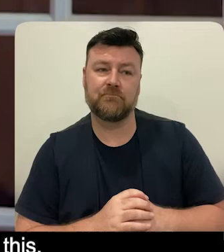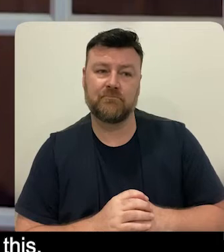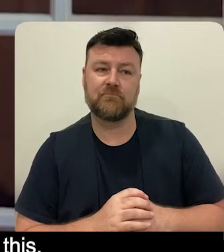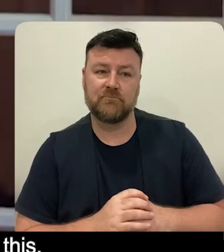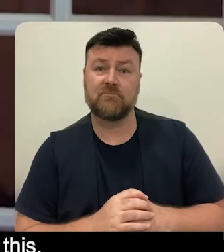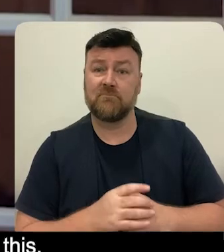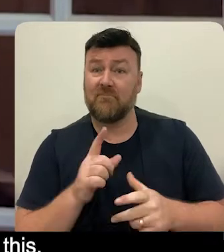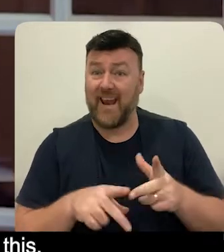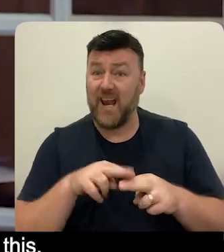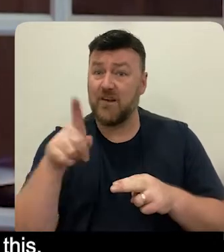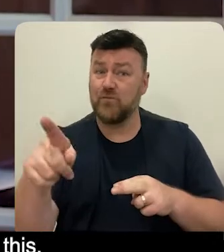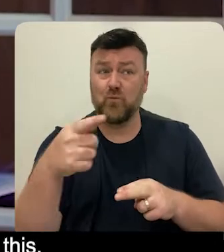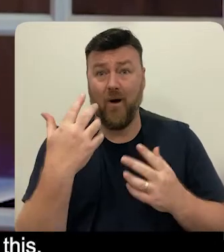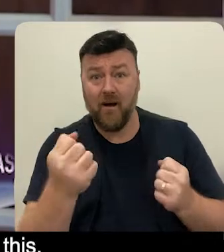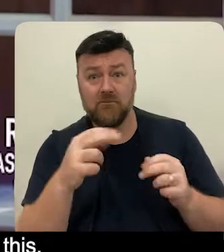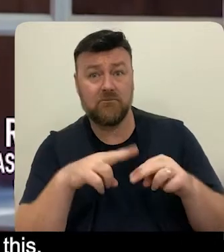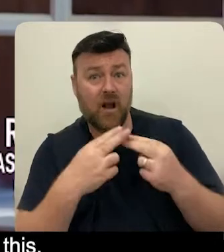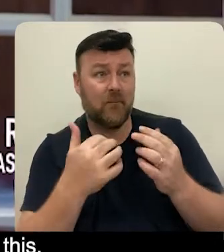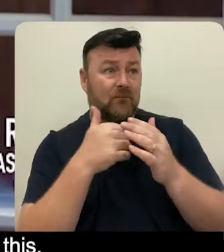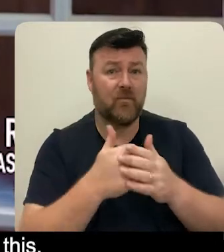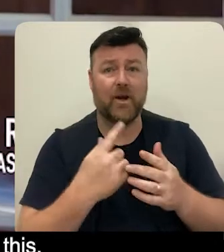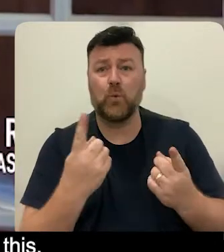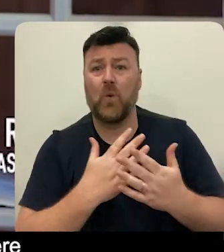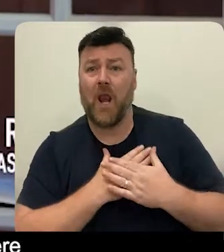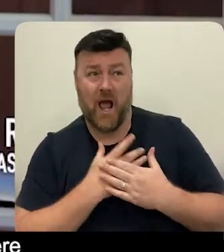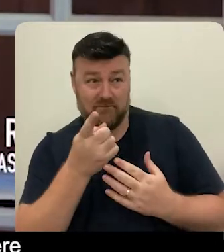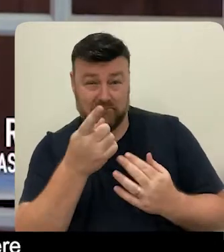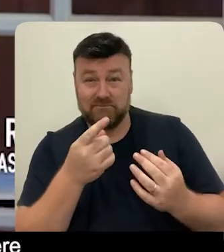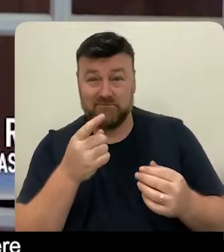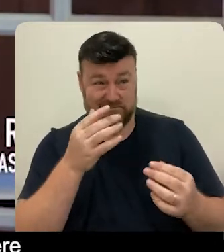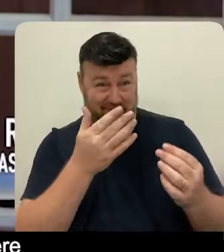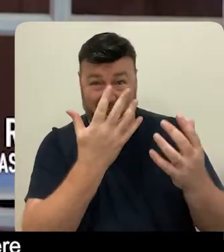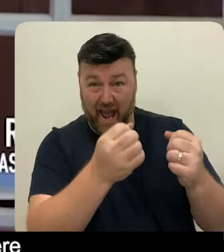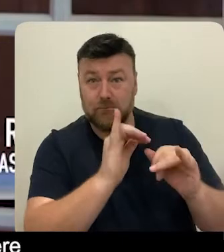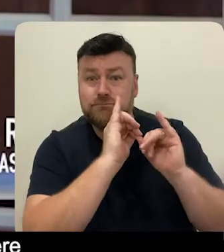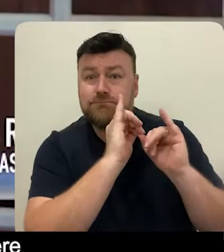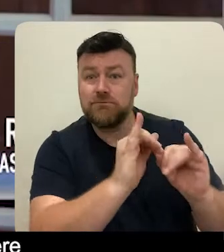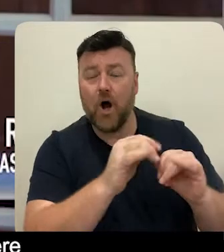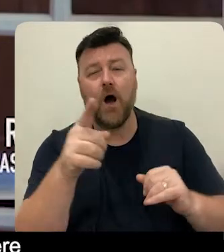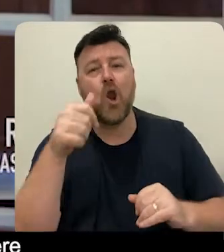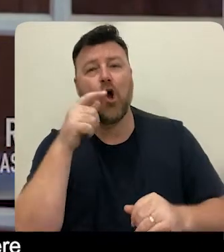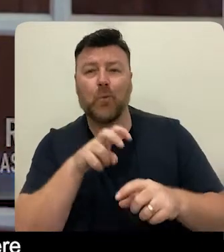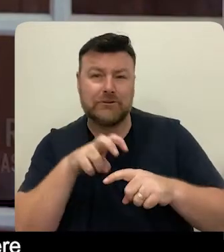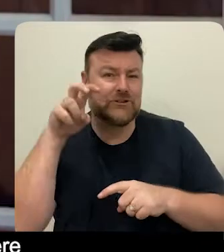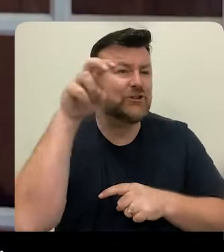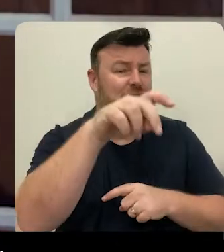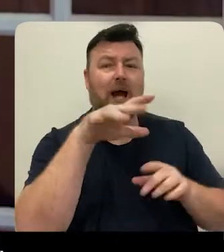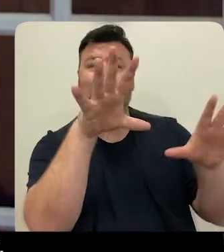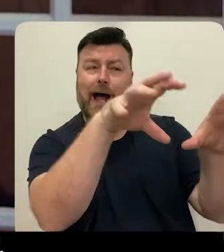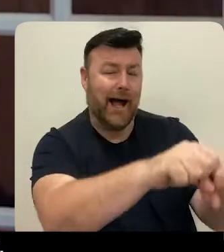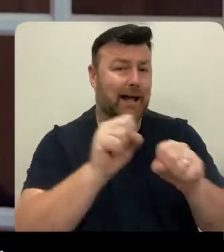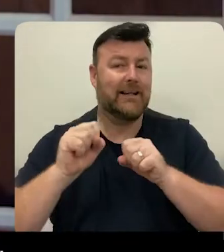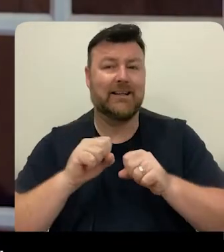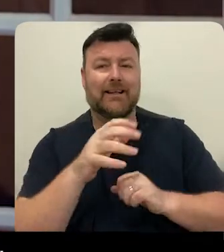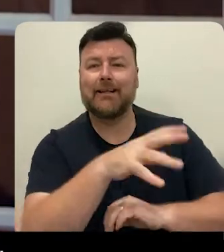To people whose loved ones are going through this, I'd say, while you probably want to dive in there and take that